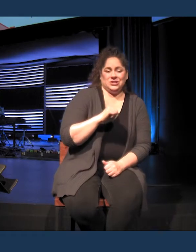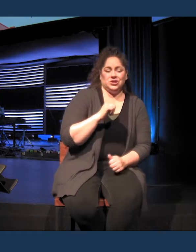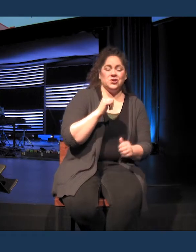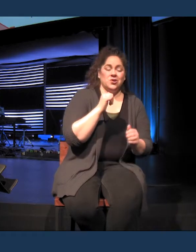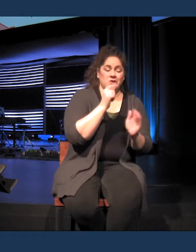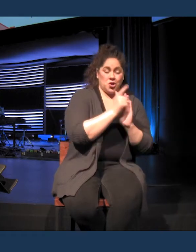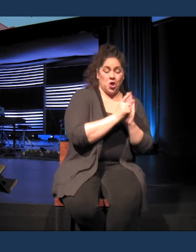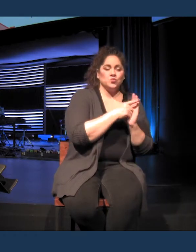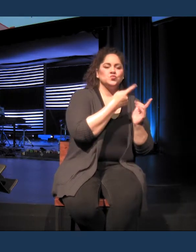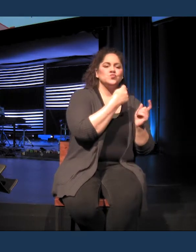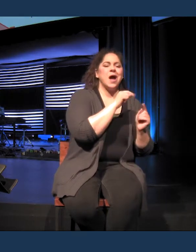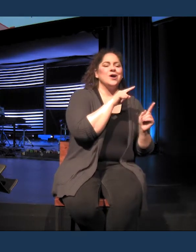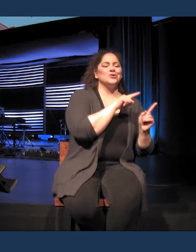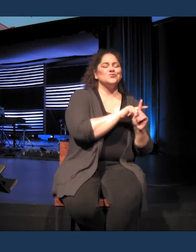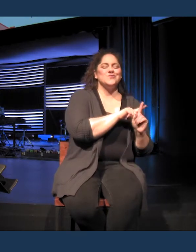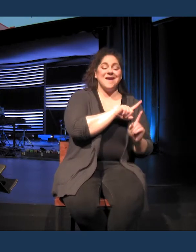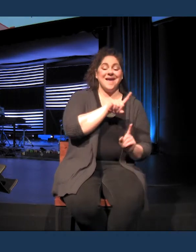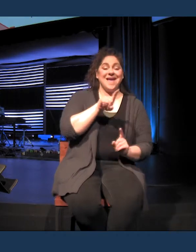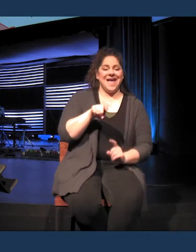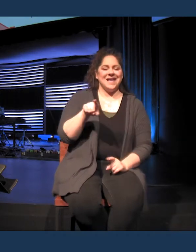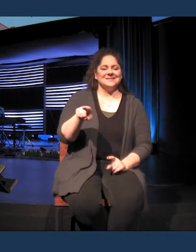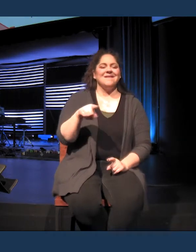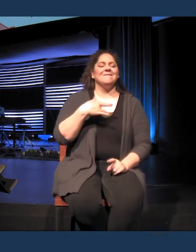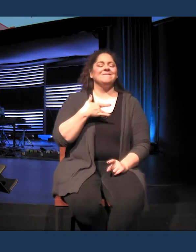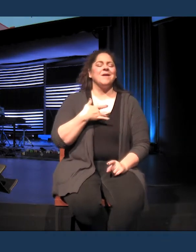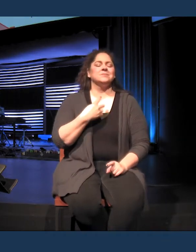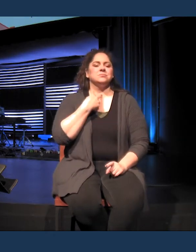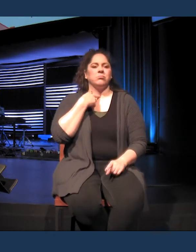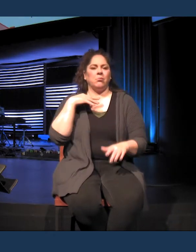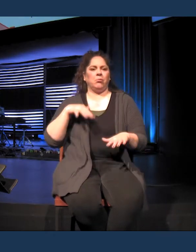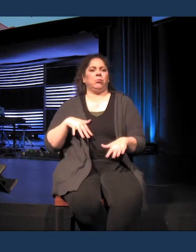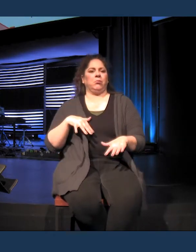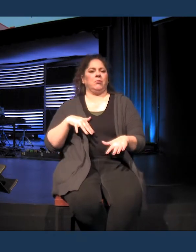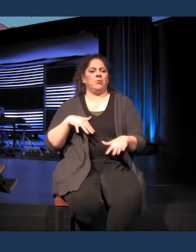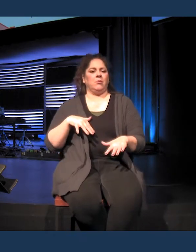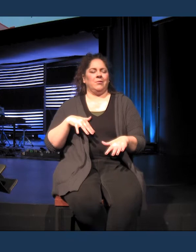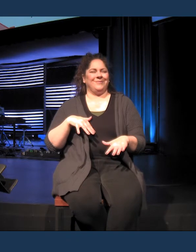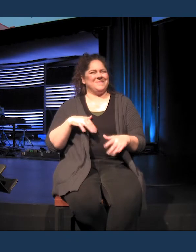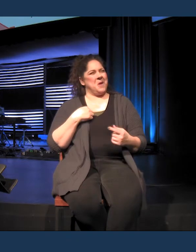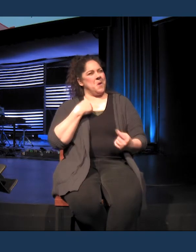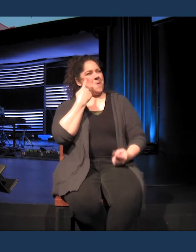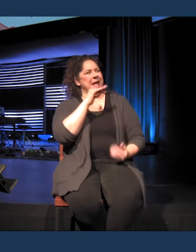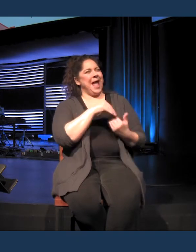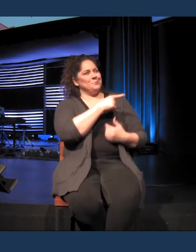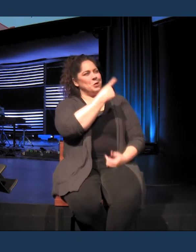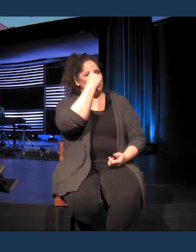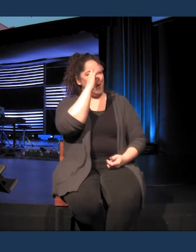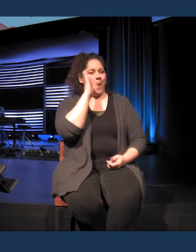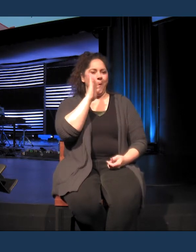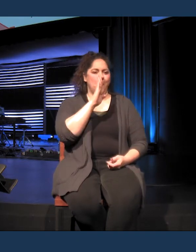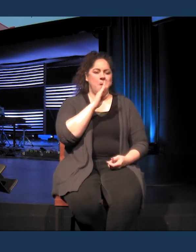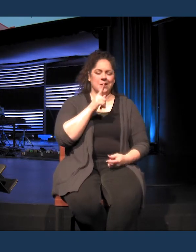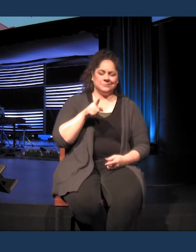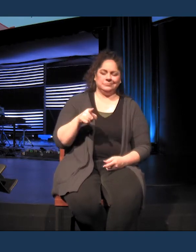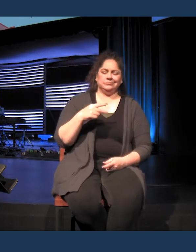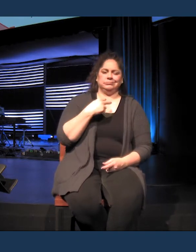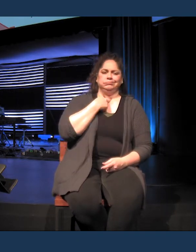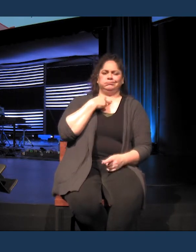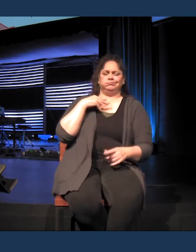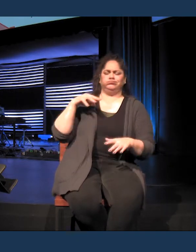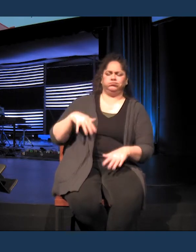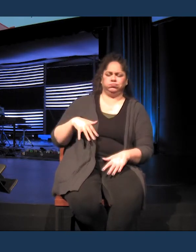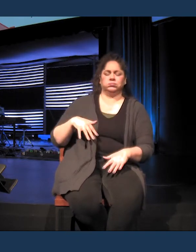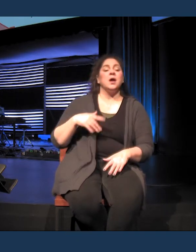this question. Wonder how the religious leader thought they were gonna trap Jesus. And so he asked this